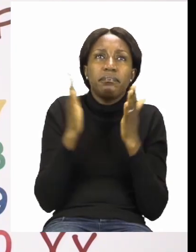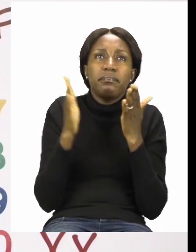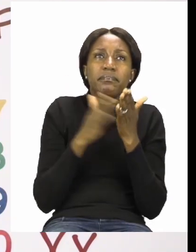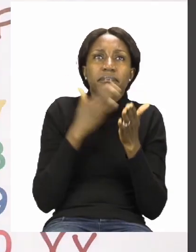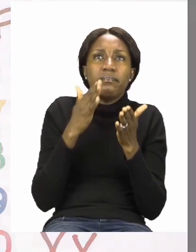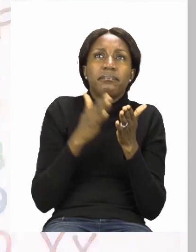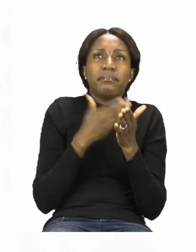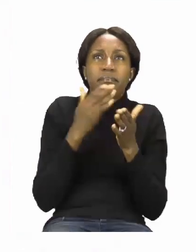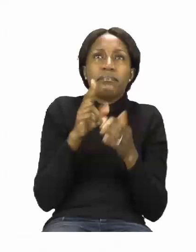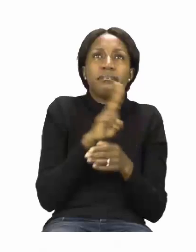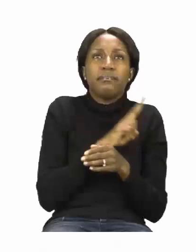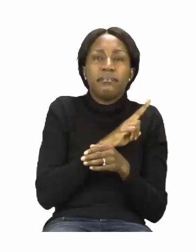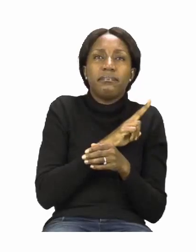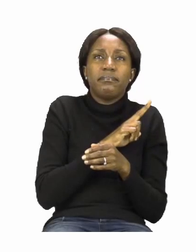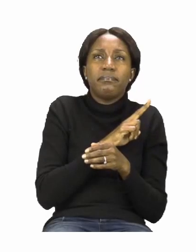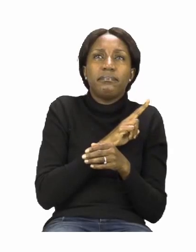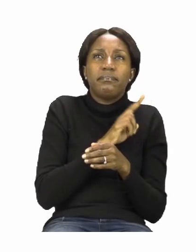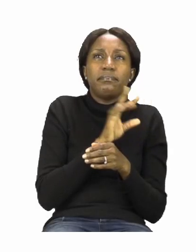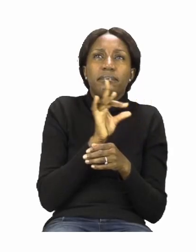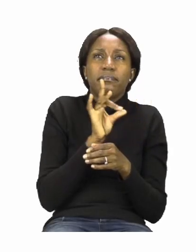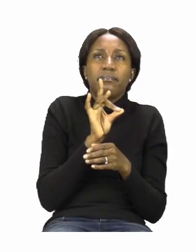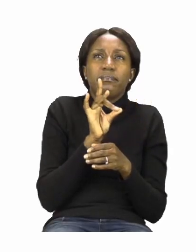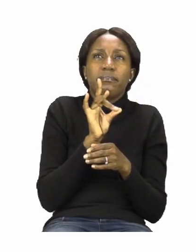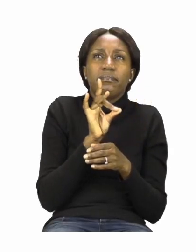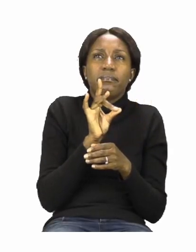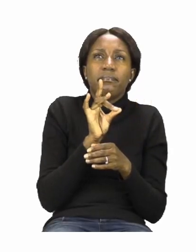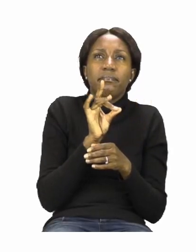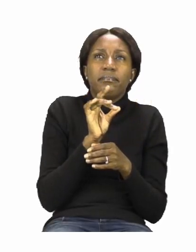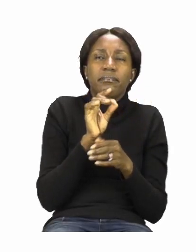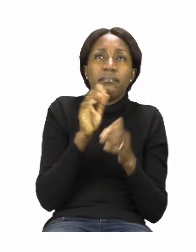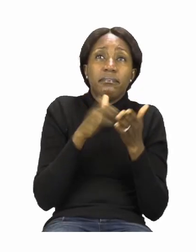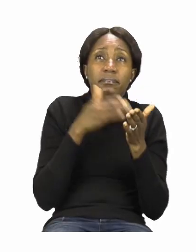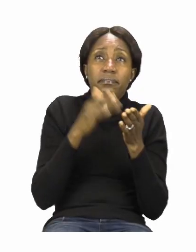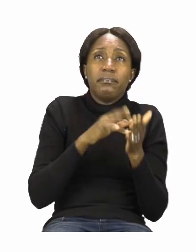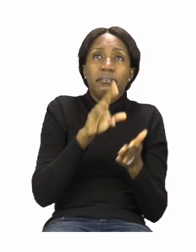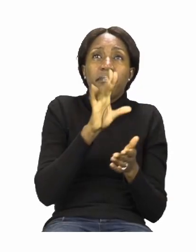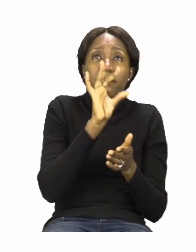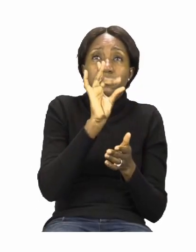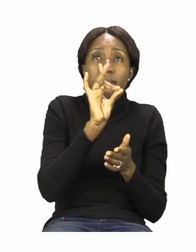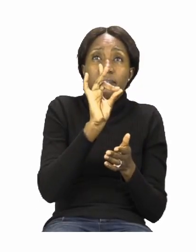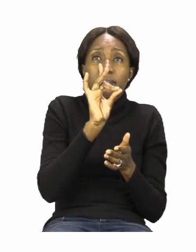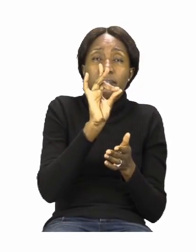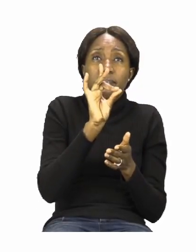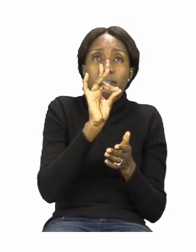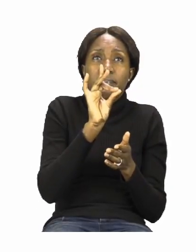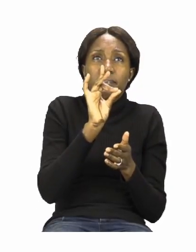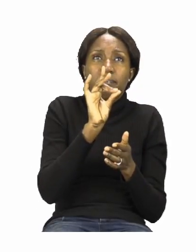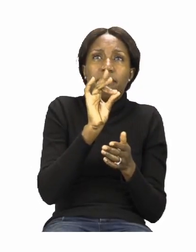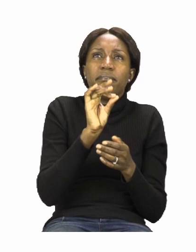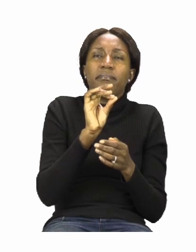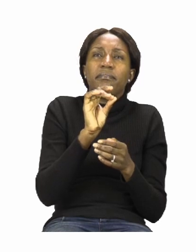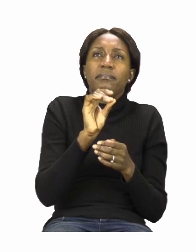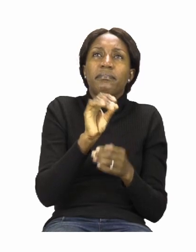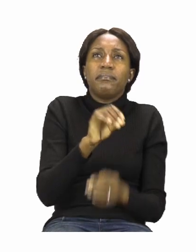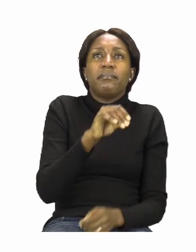page, page 8. On page 8, we are now going to be doing the letter